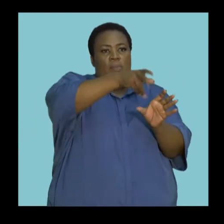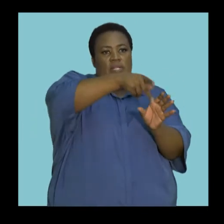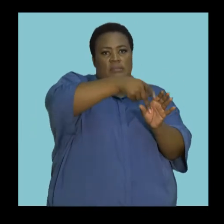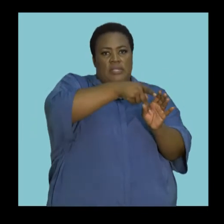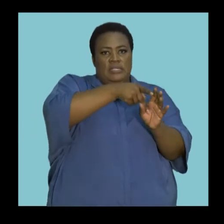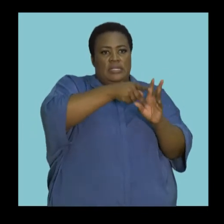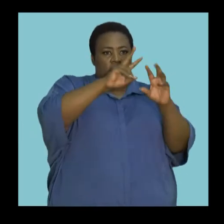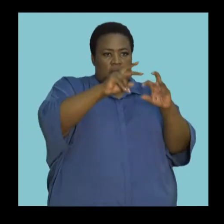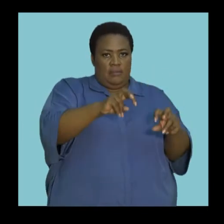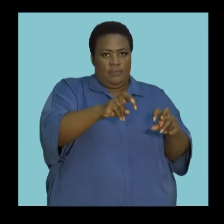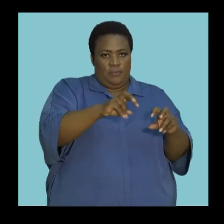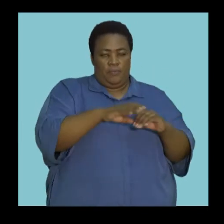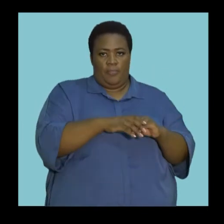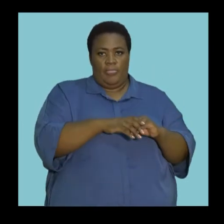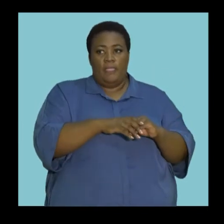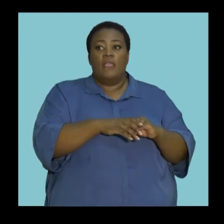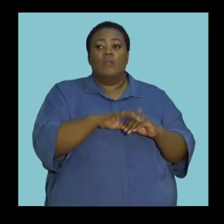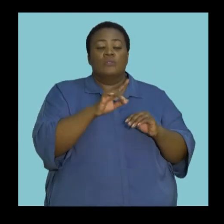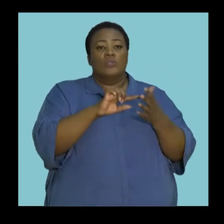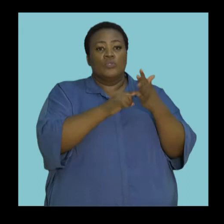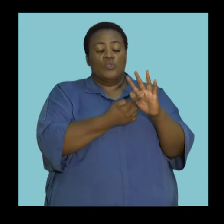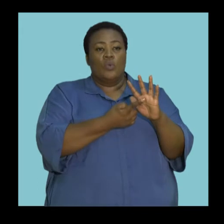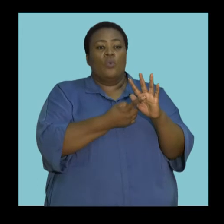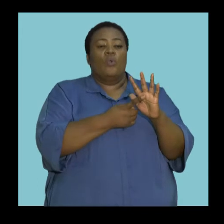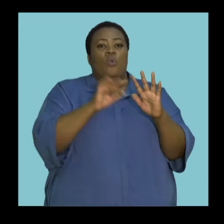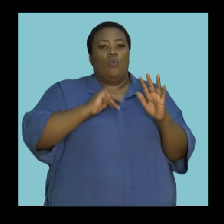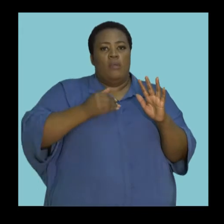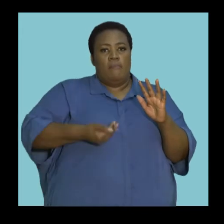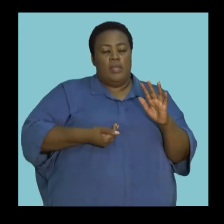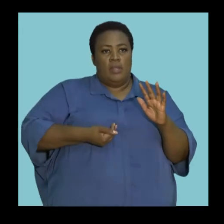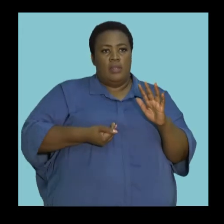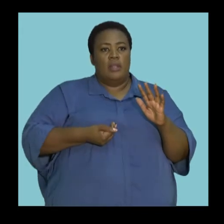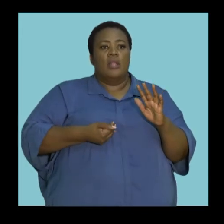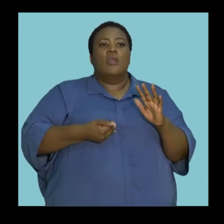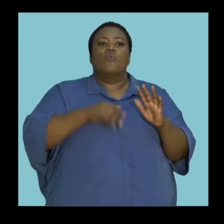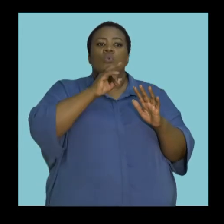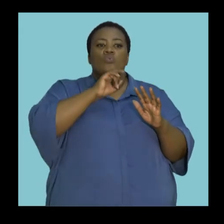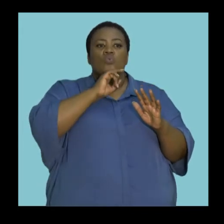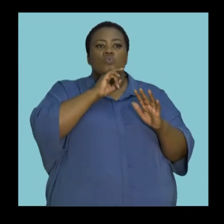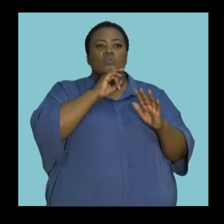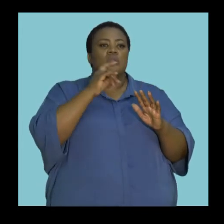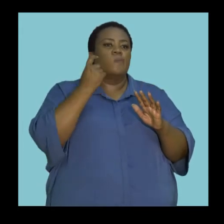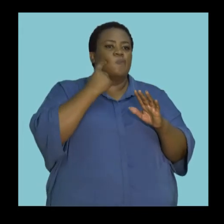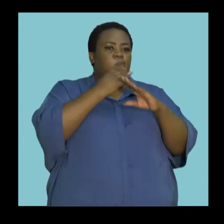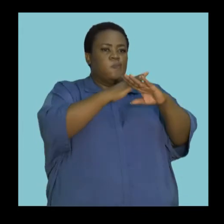table that shows the types of contraception or contraceptive methods that we used and the number of women